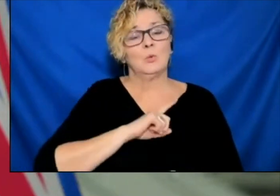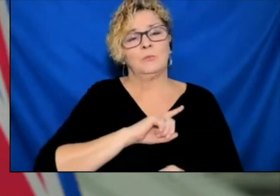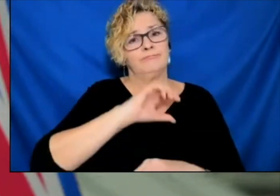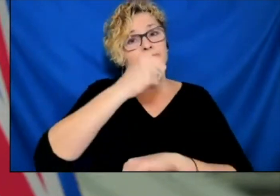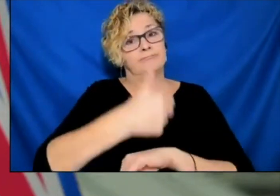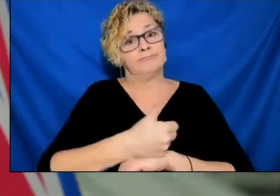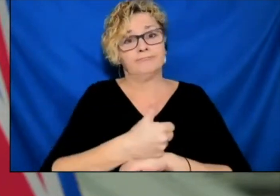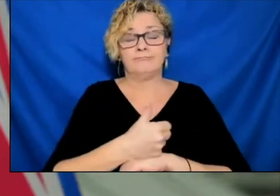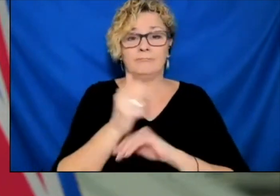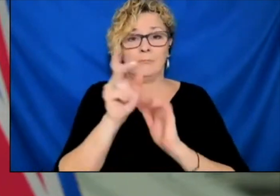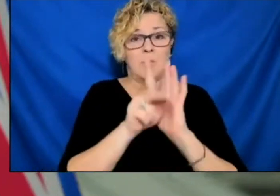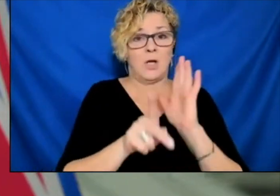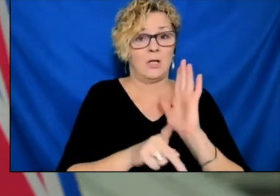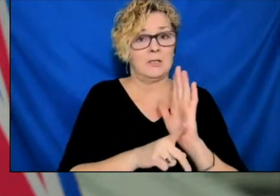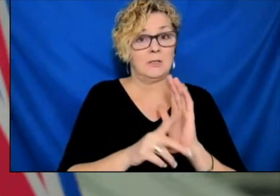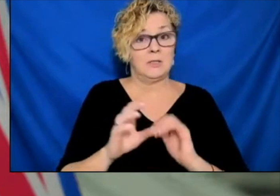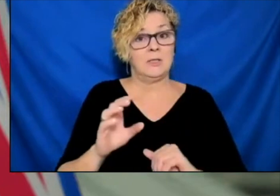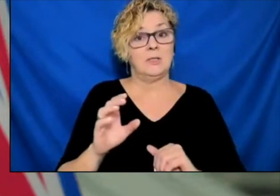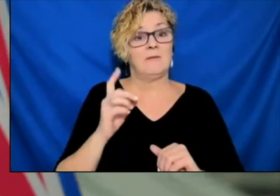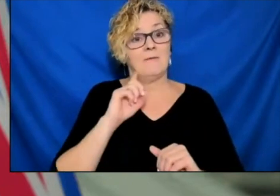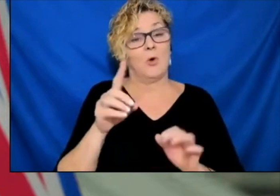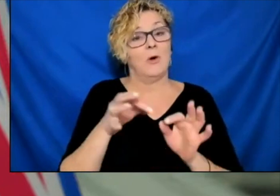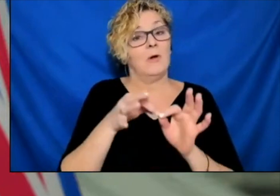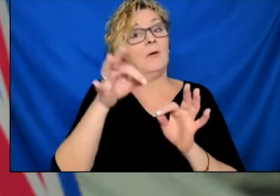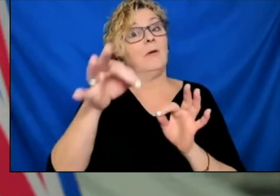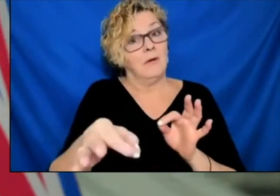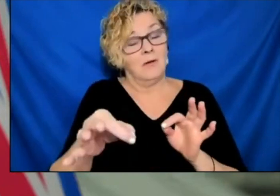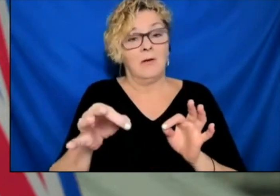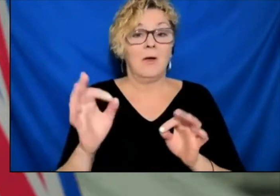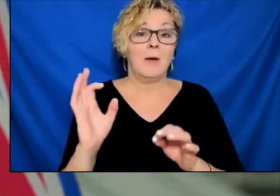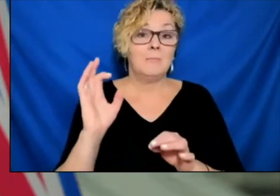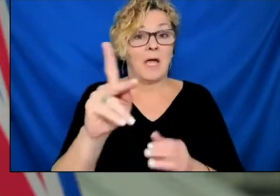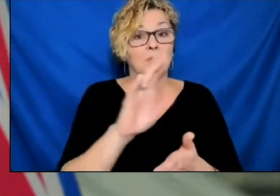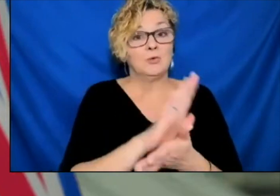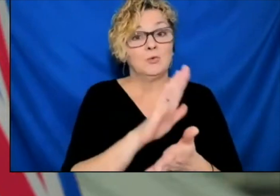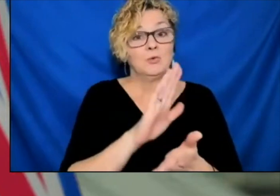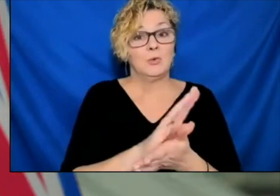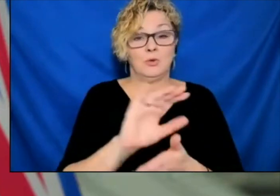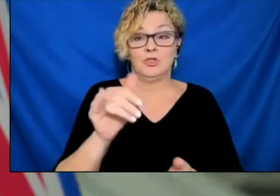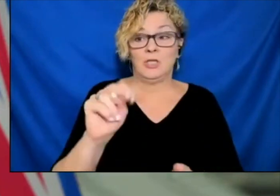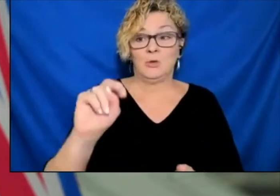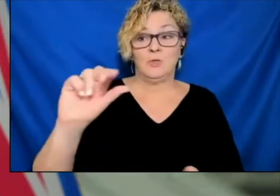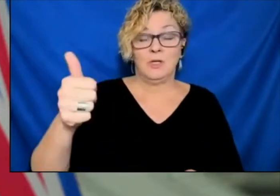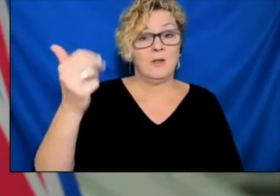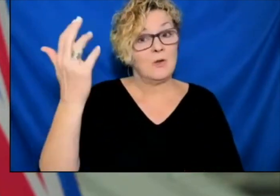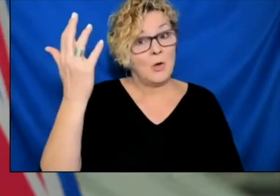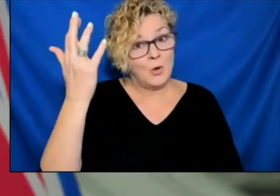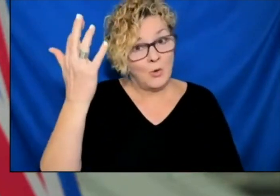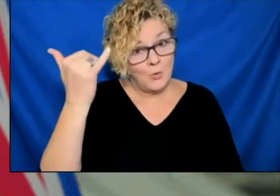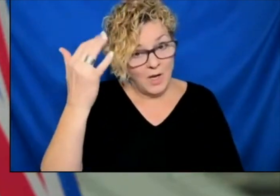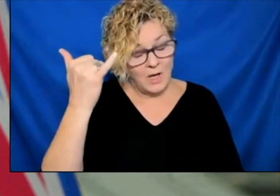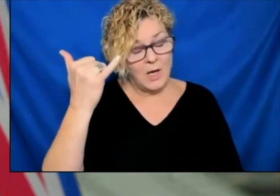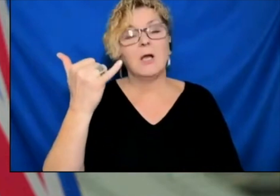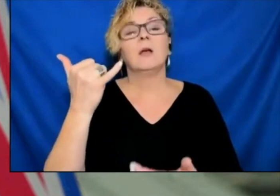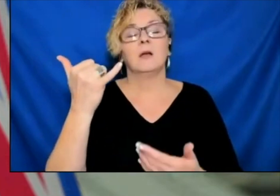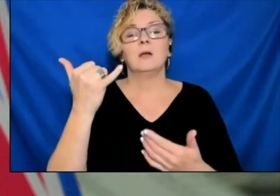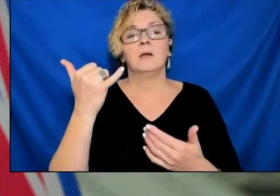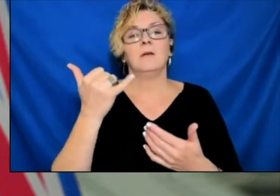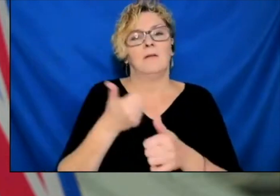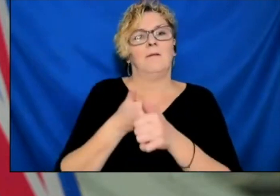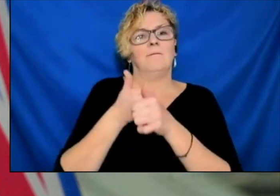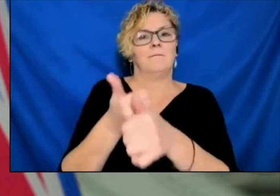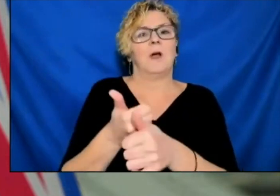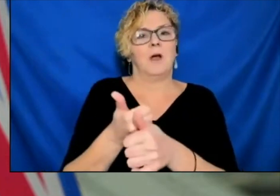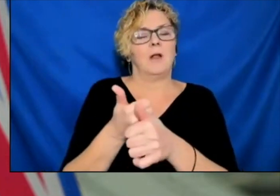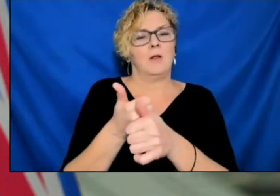variant. And these changes will be published in an addendum to the provincial COVID-19 communicable diseases guideline